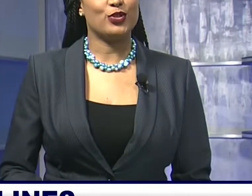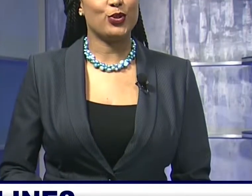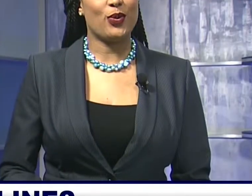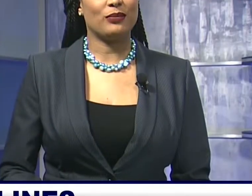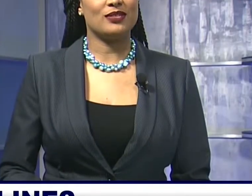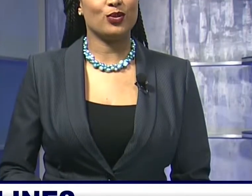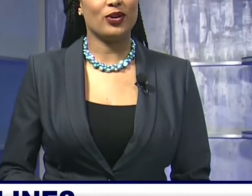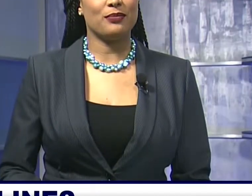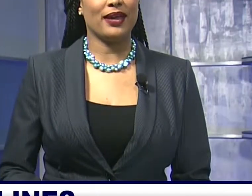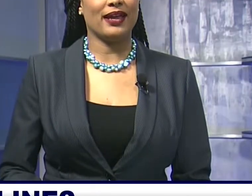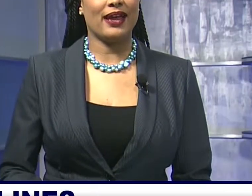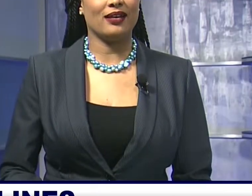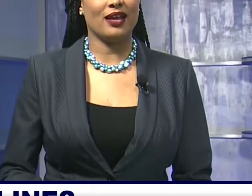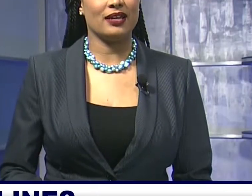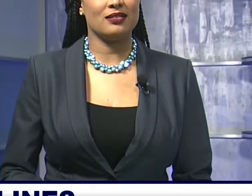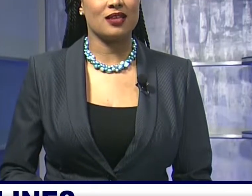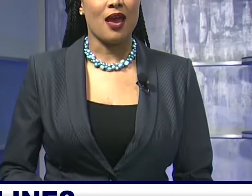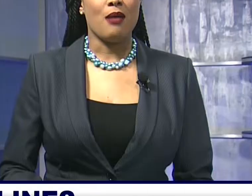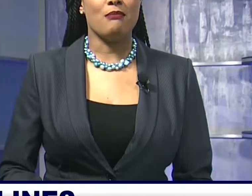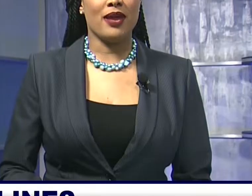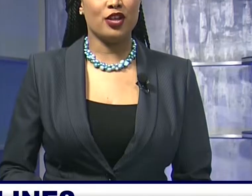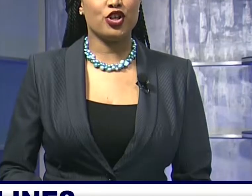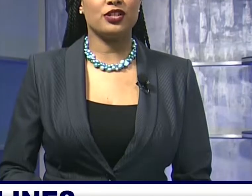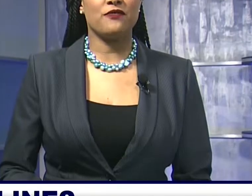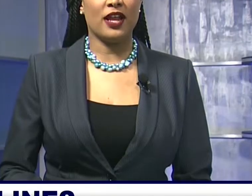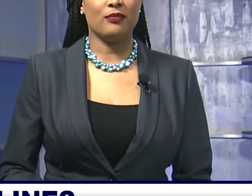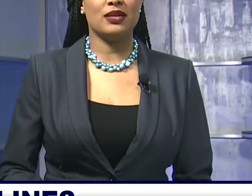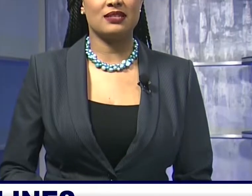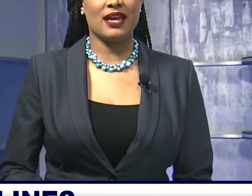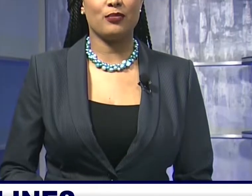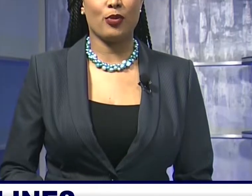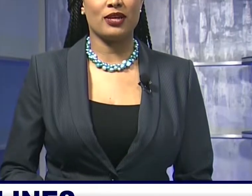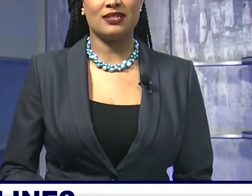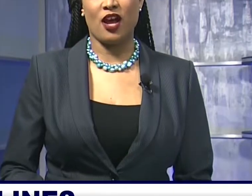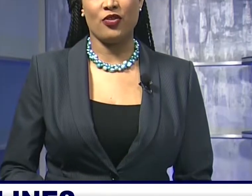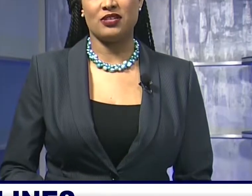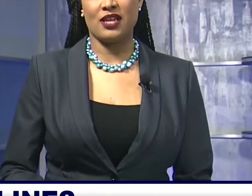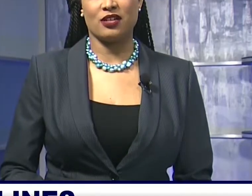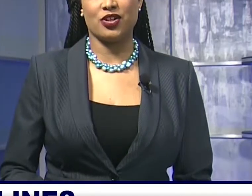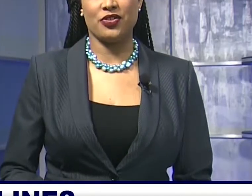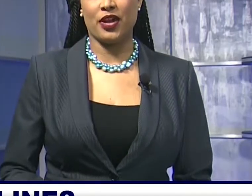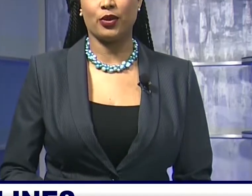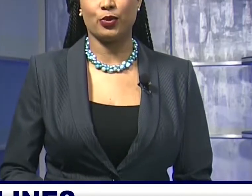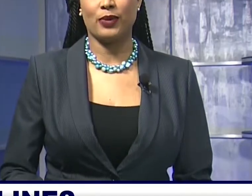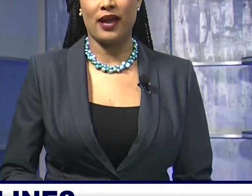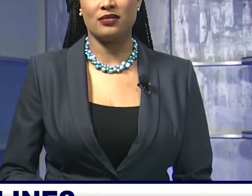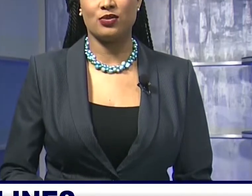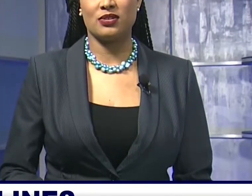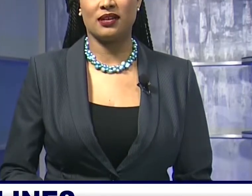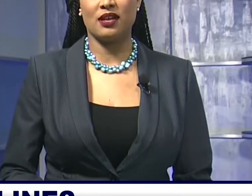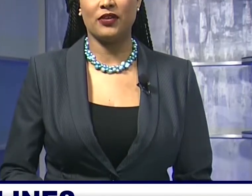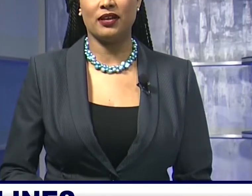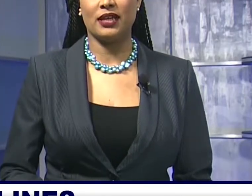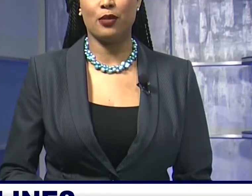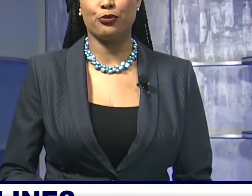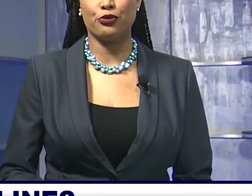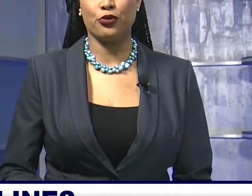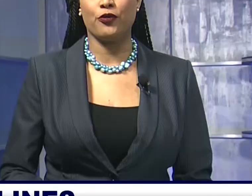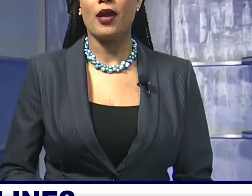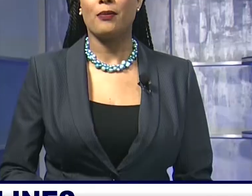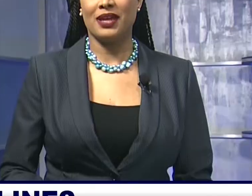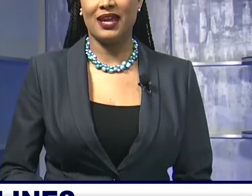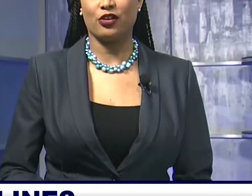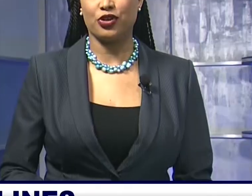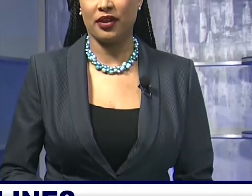A very good evening to you. I'm Lisa Lauren making headlines. Major developments in Barbados' health sector. They include plans to significantly